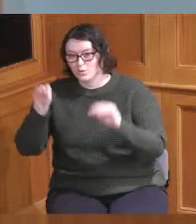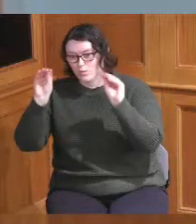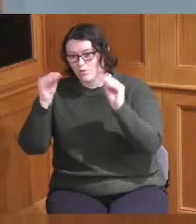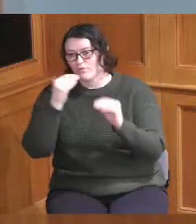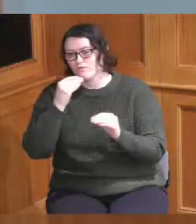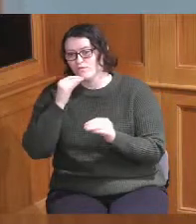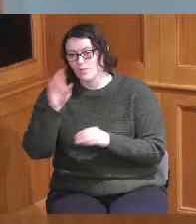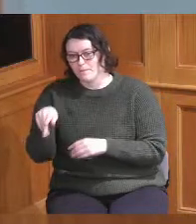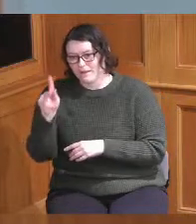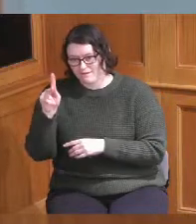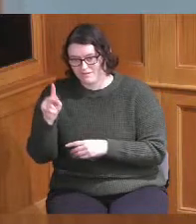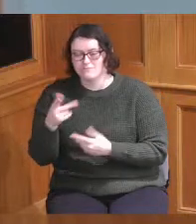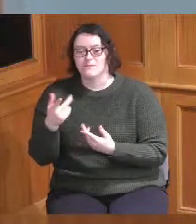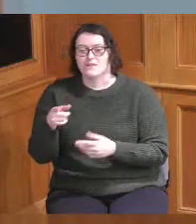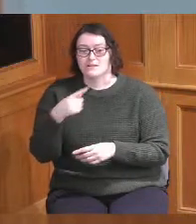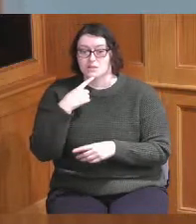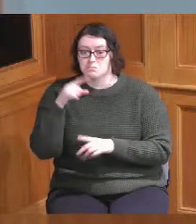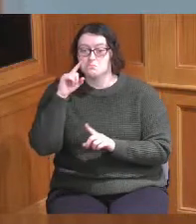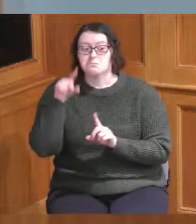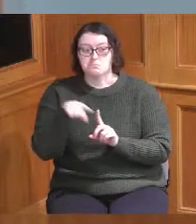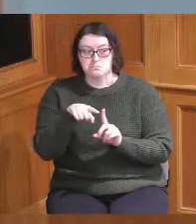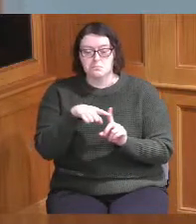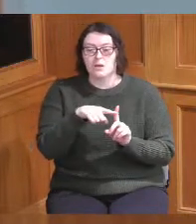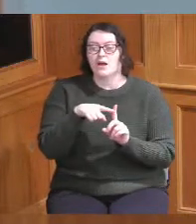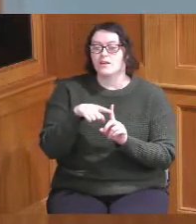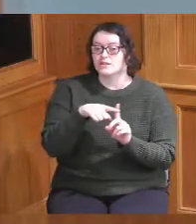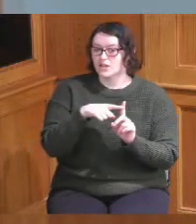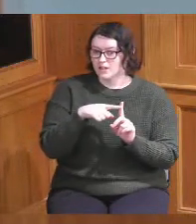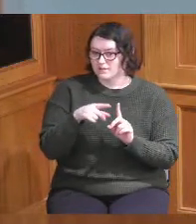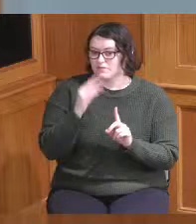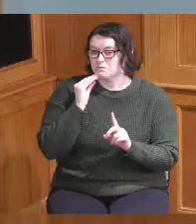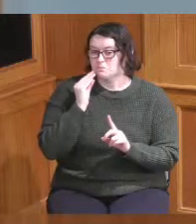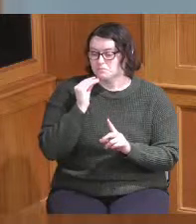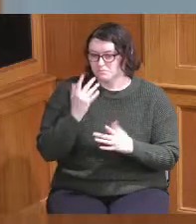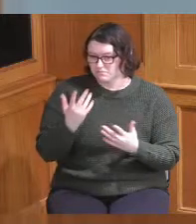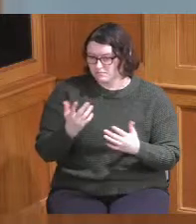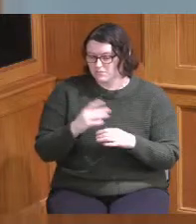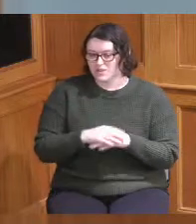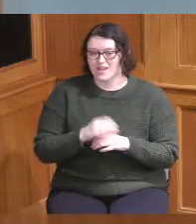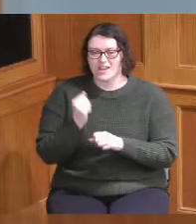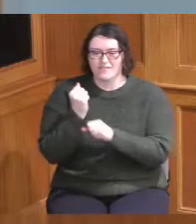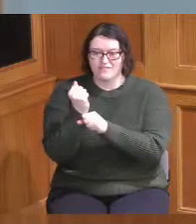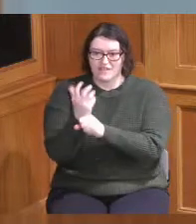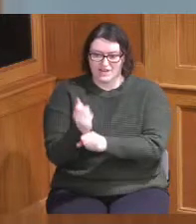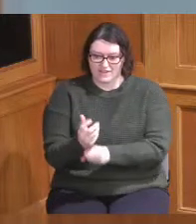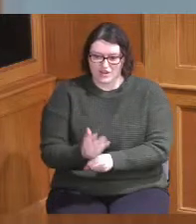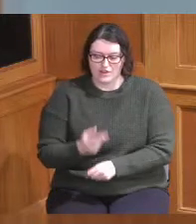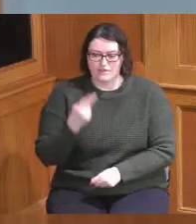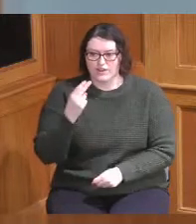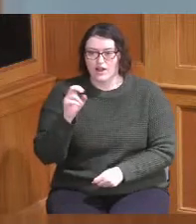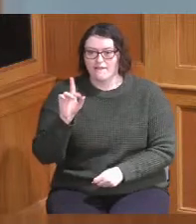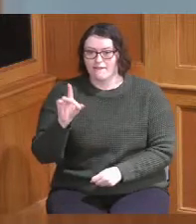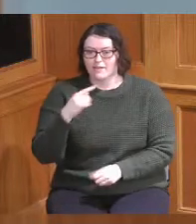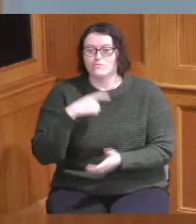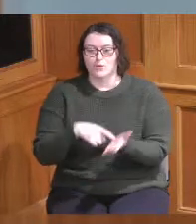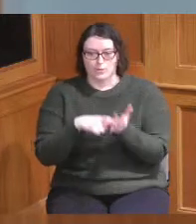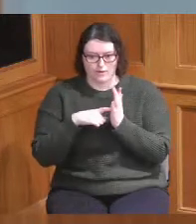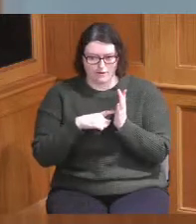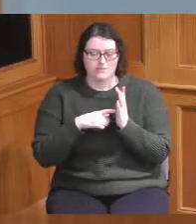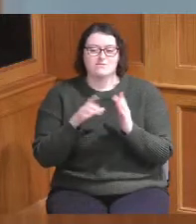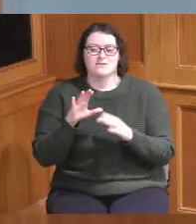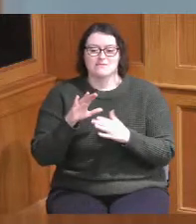with our community development block grant funding programs. Every 5 years, HUD mandates a comprehensive review of the county's